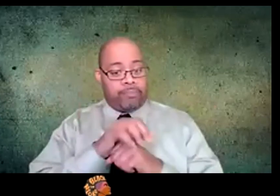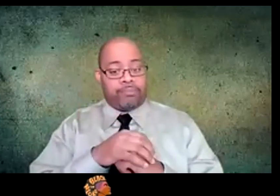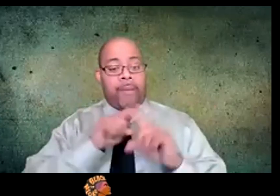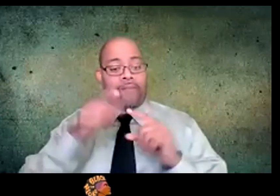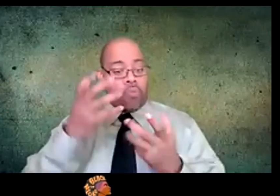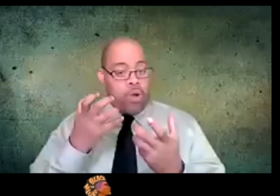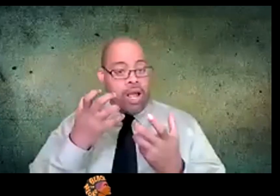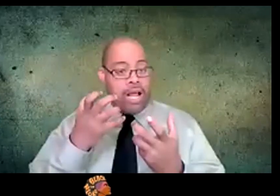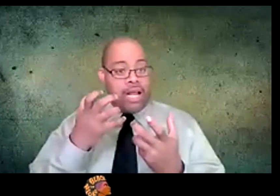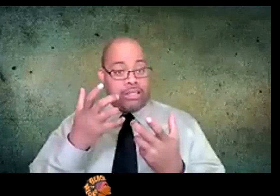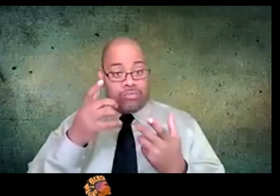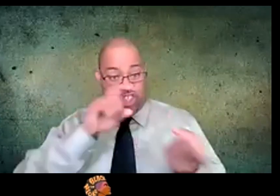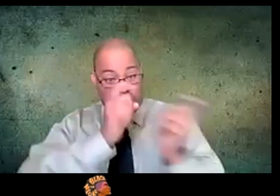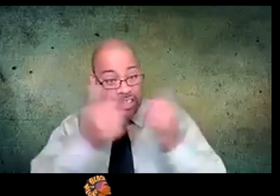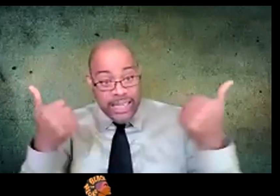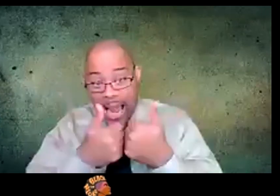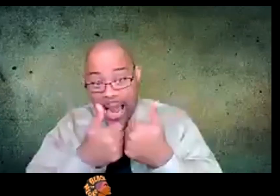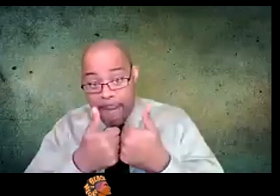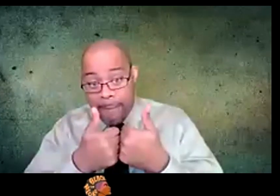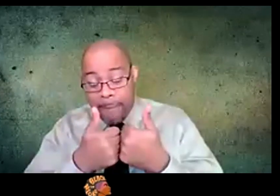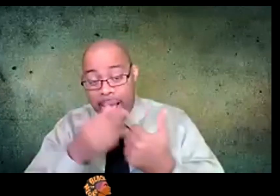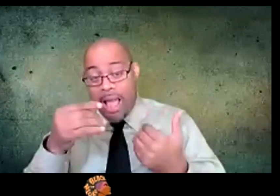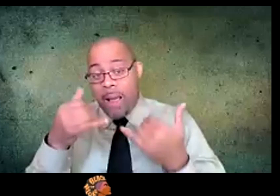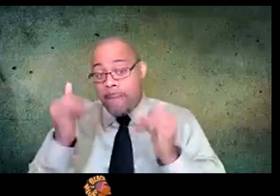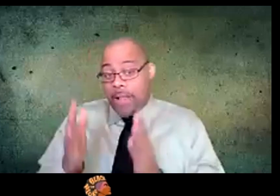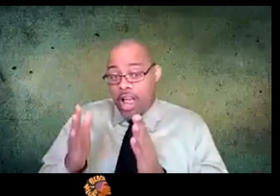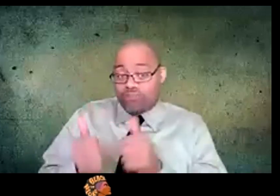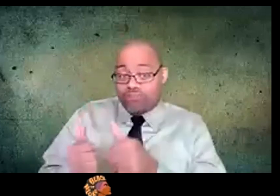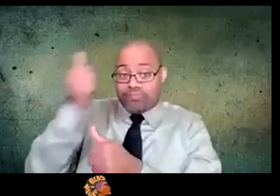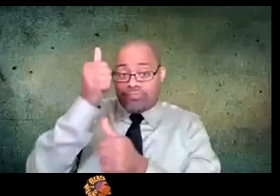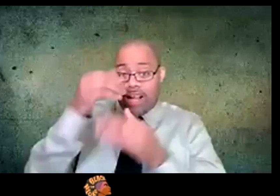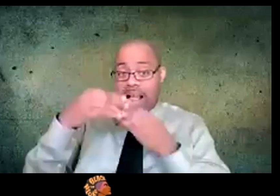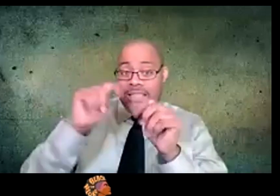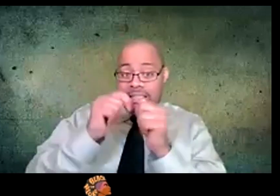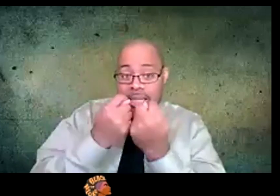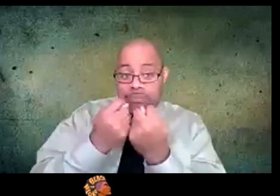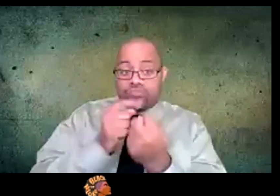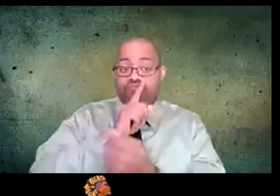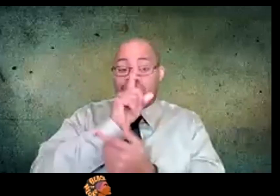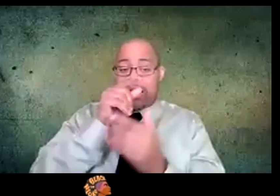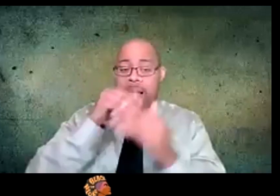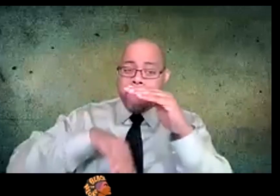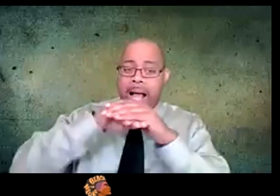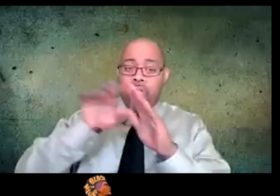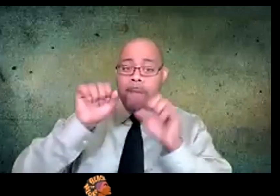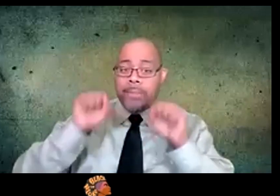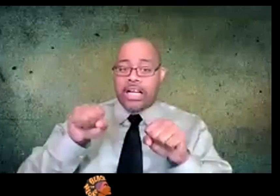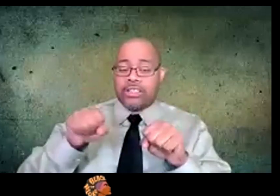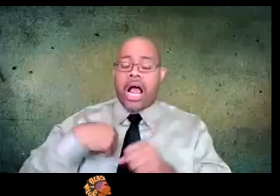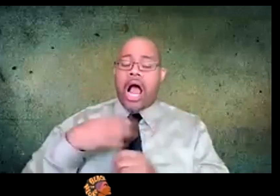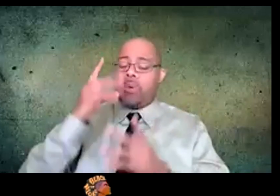be a game changer and a player and lead teams and really maximize your potential, I would